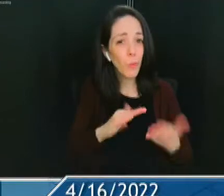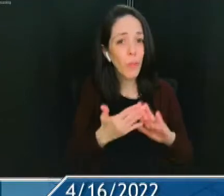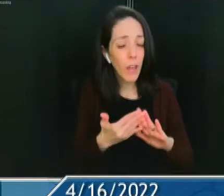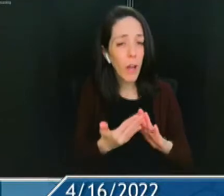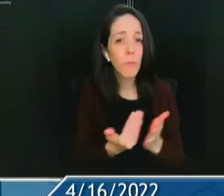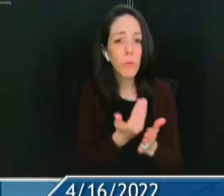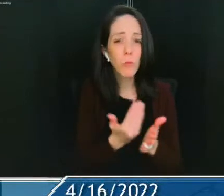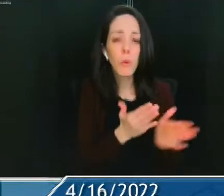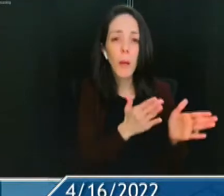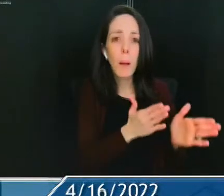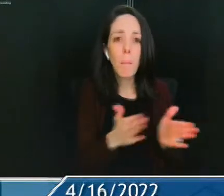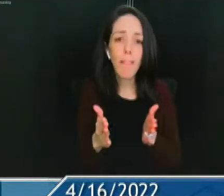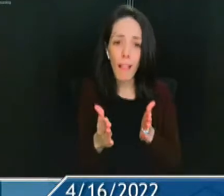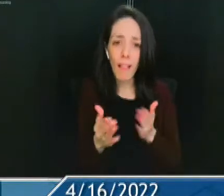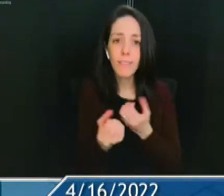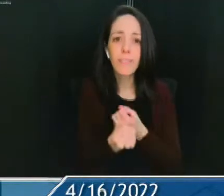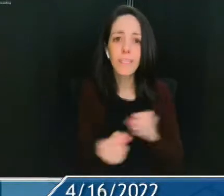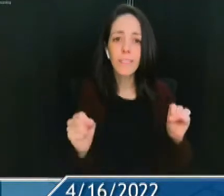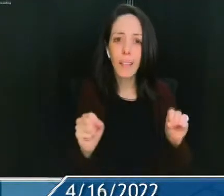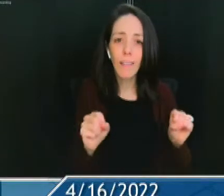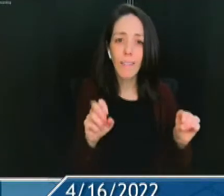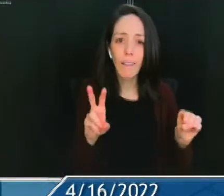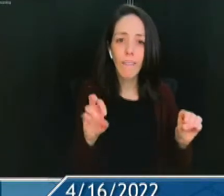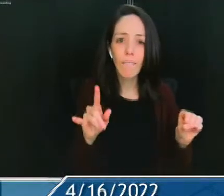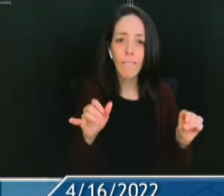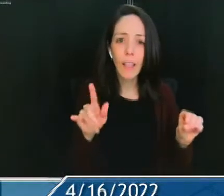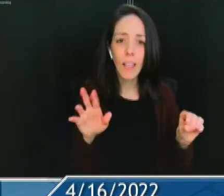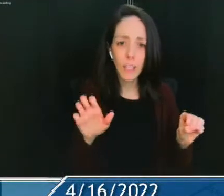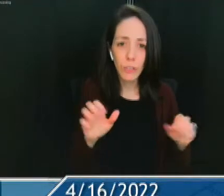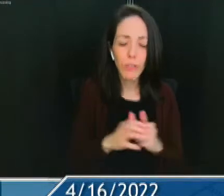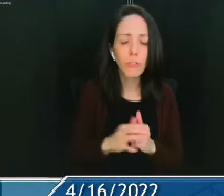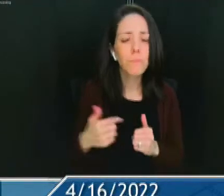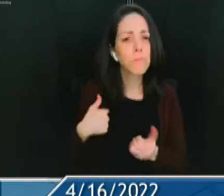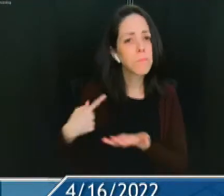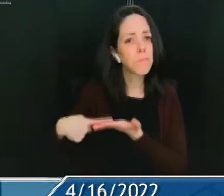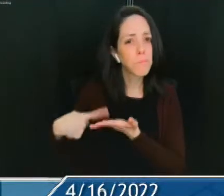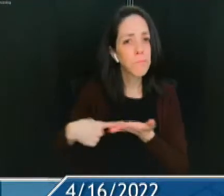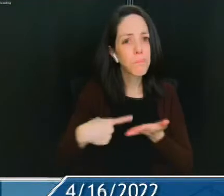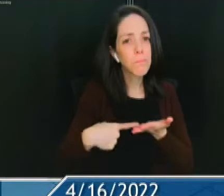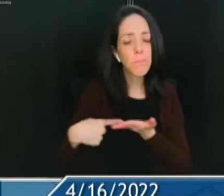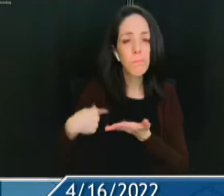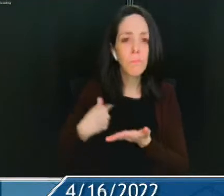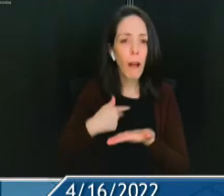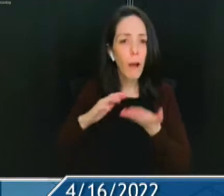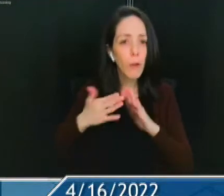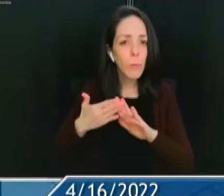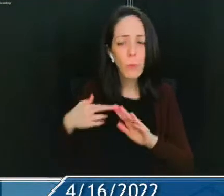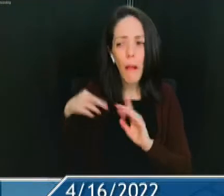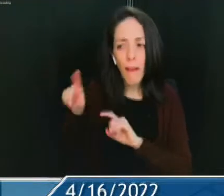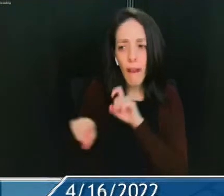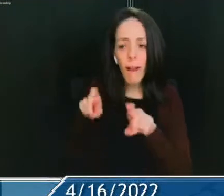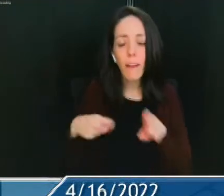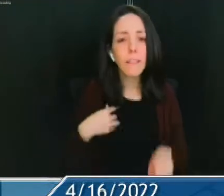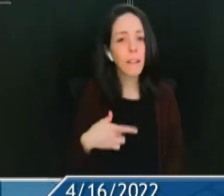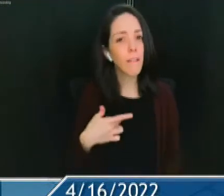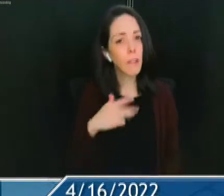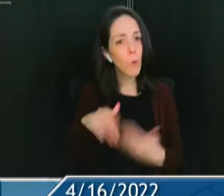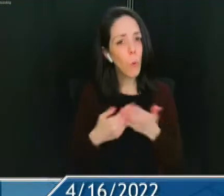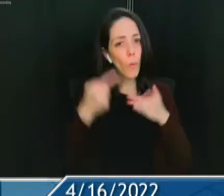rest villages. Speaking with my neighbors, I find that we all want to do what we can to address the housing crisis in